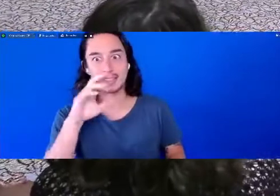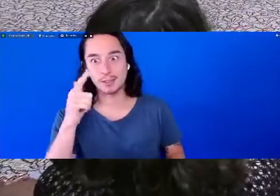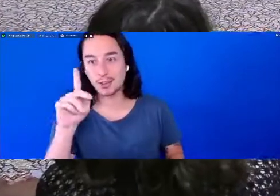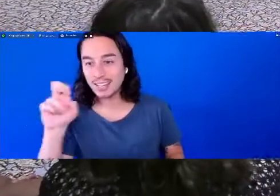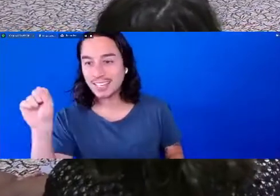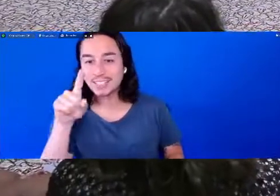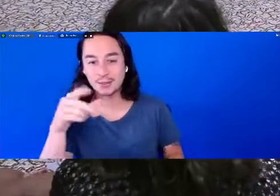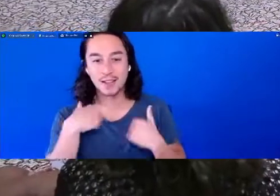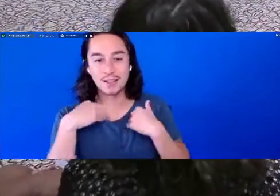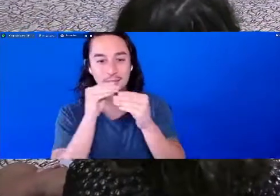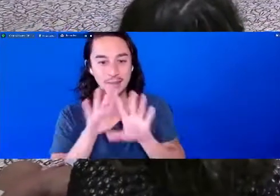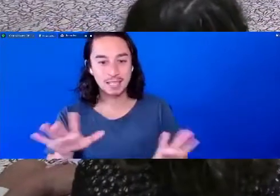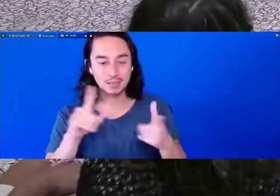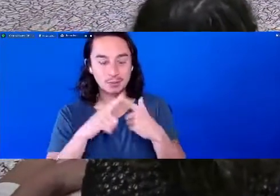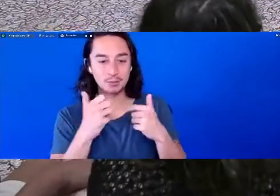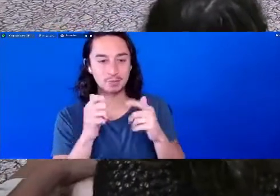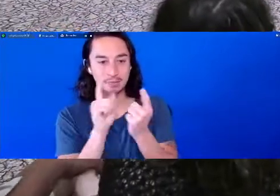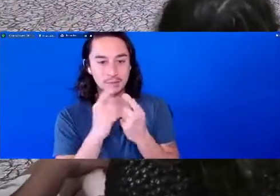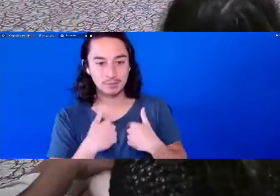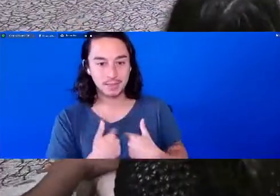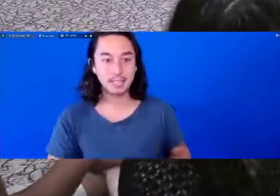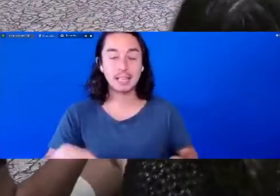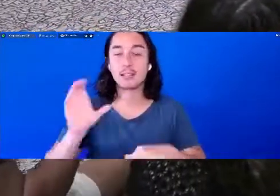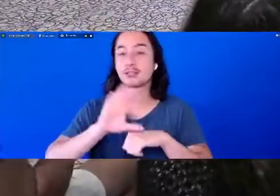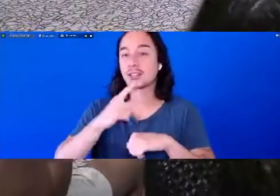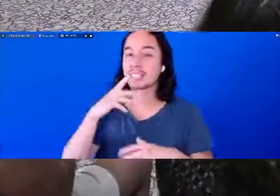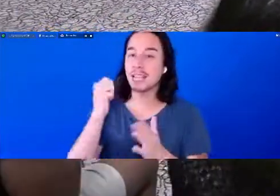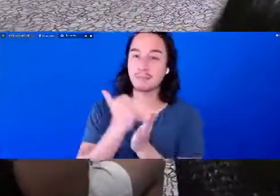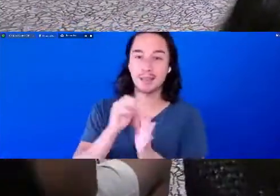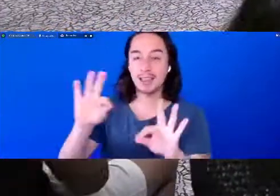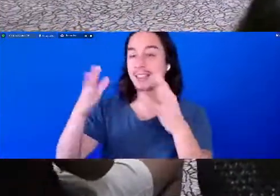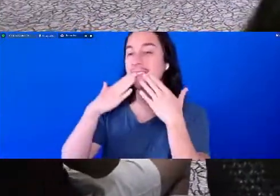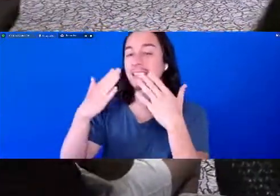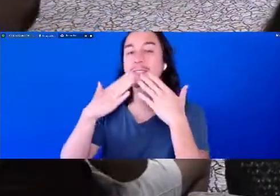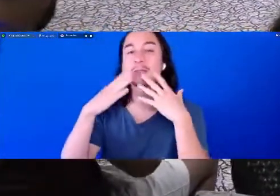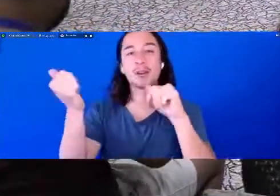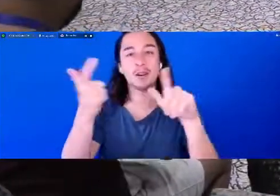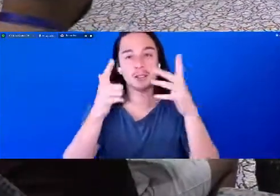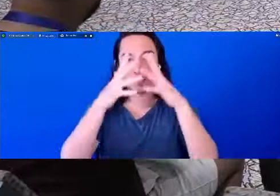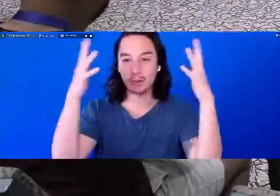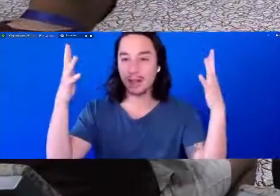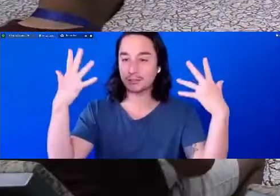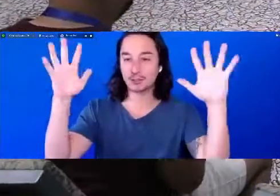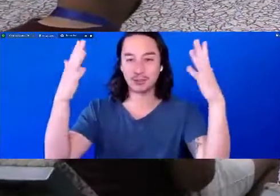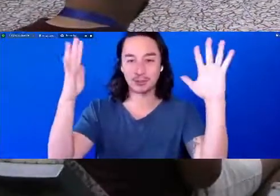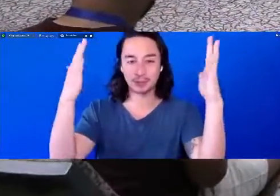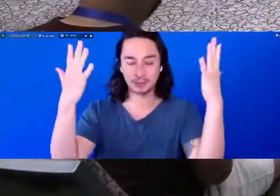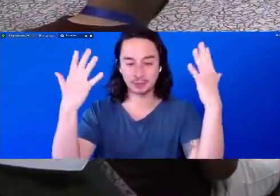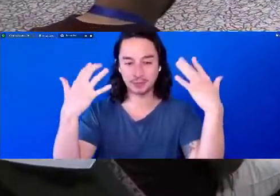blessing to meet me. Let the church say amen. Thank y'all so much.